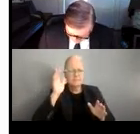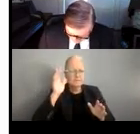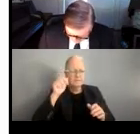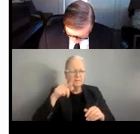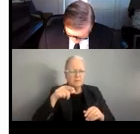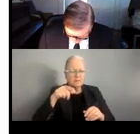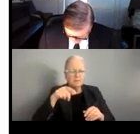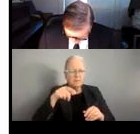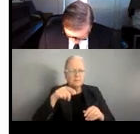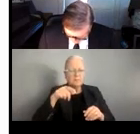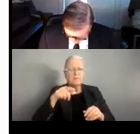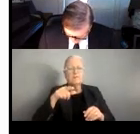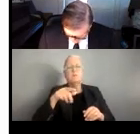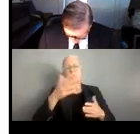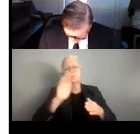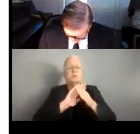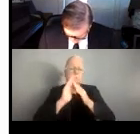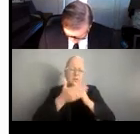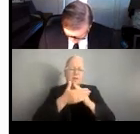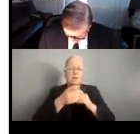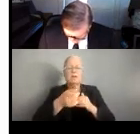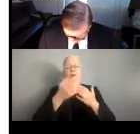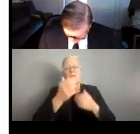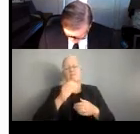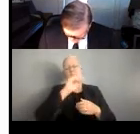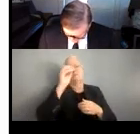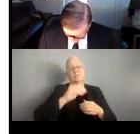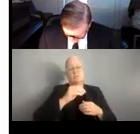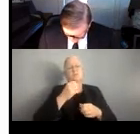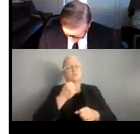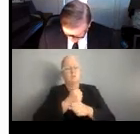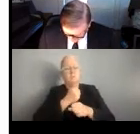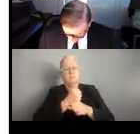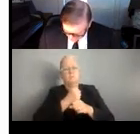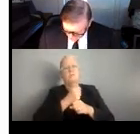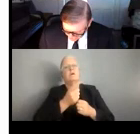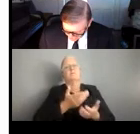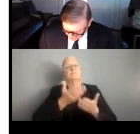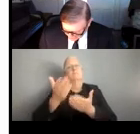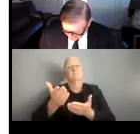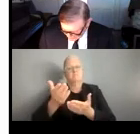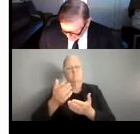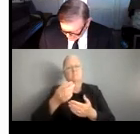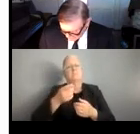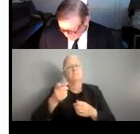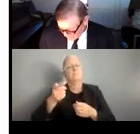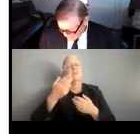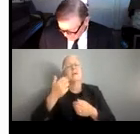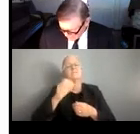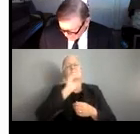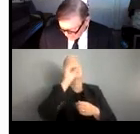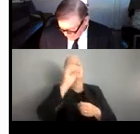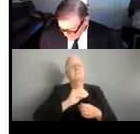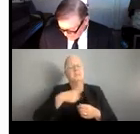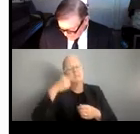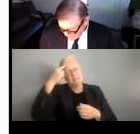to that of Jamaica that secures a percentage of jobs for qualified disabled people. So a quota thing, I guess.